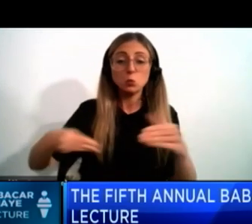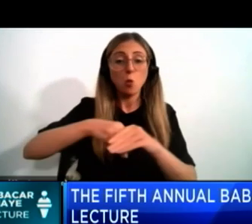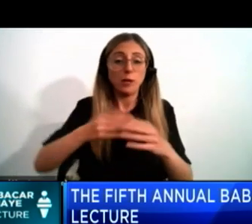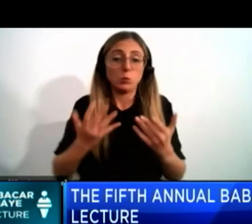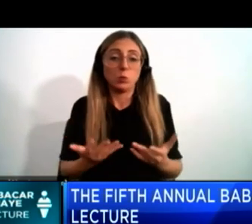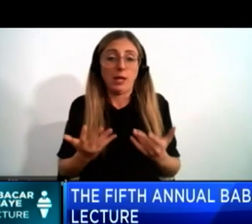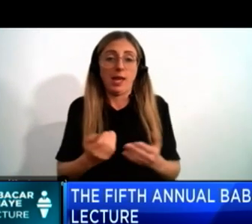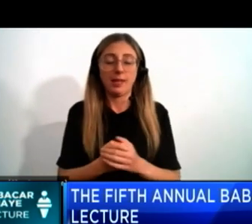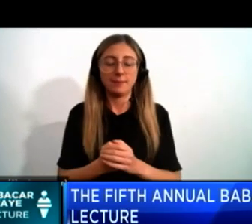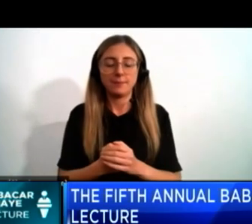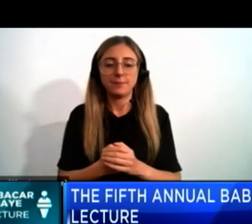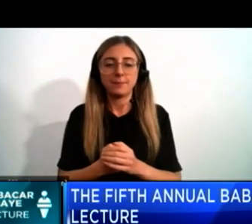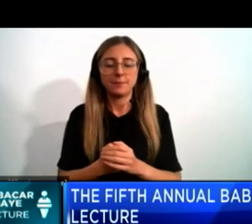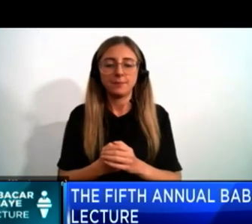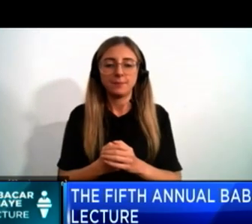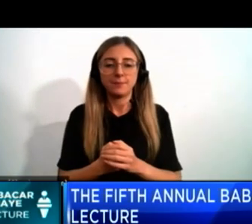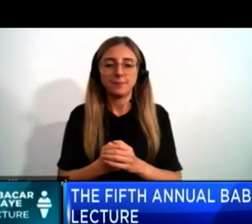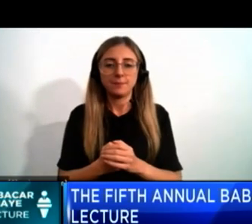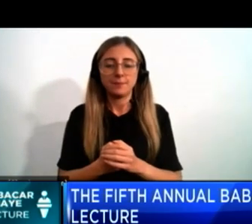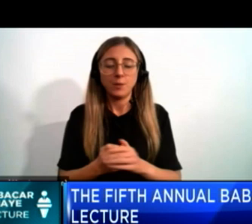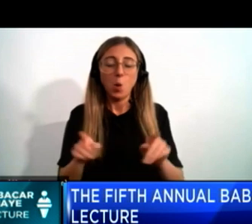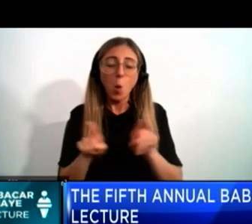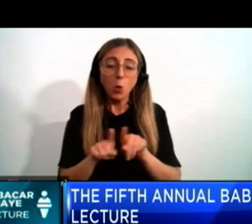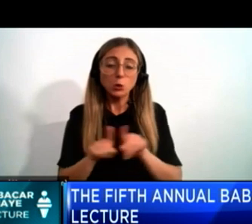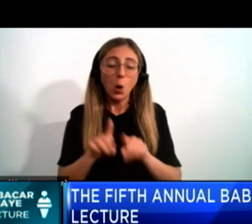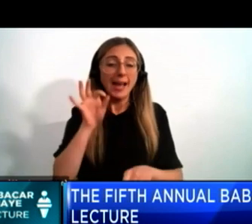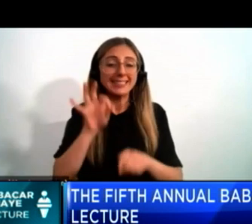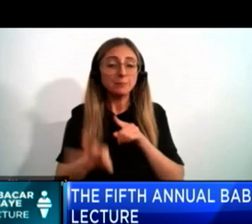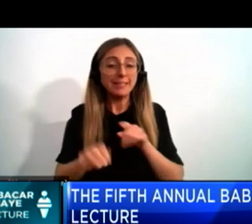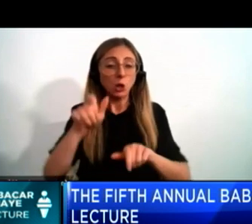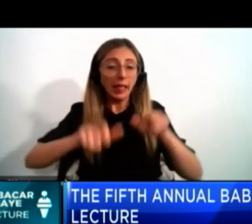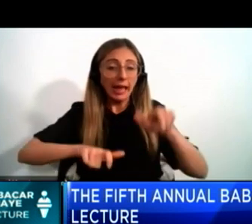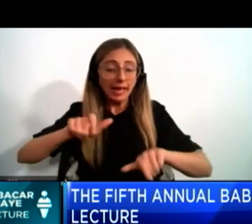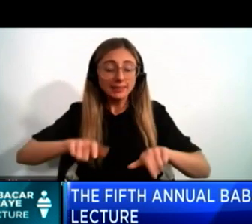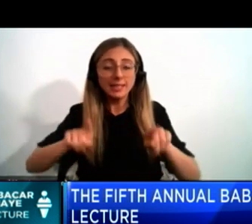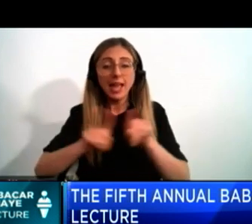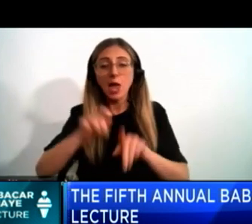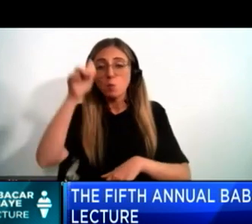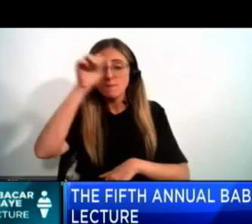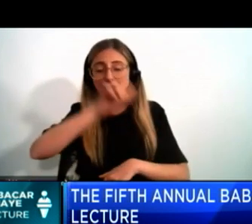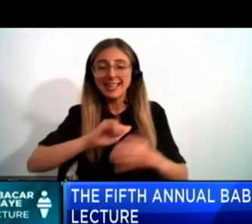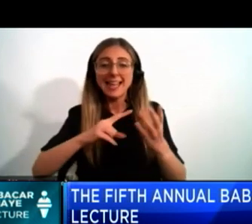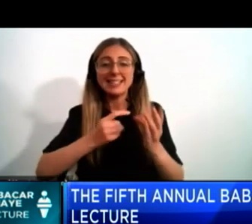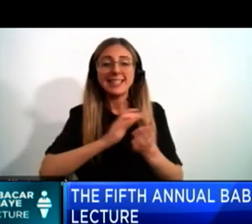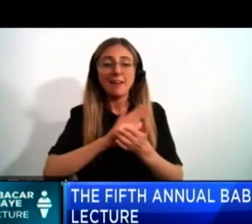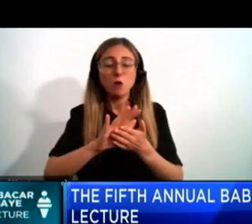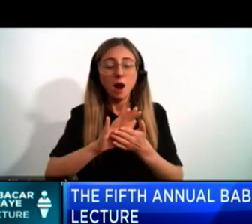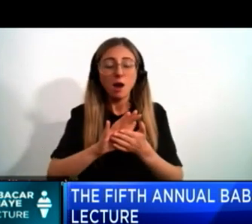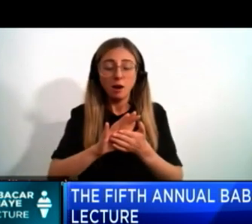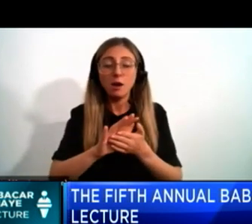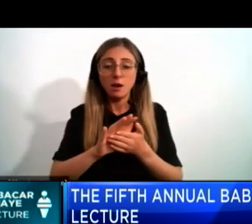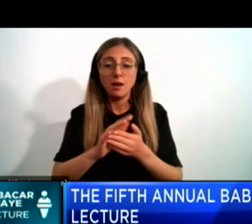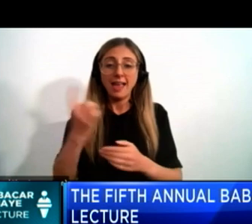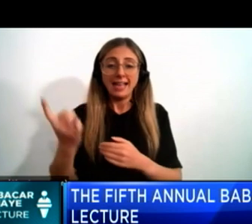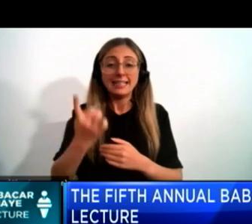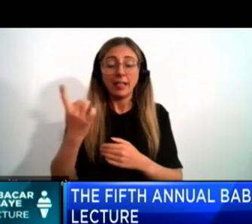again. We're also grateful to our special guest, Her Excellency Professor Sarah Abo, the AU Commissioner